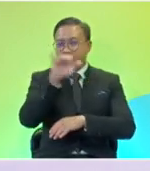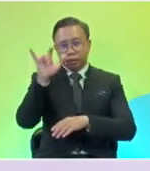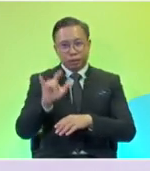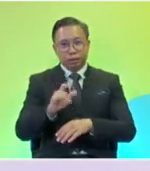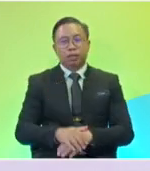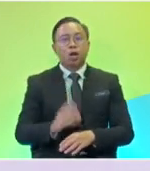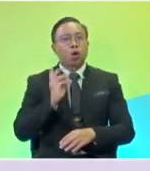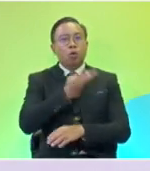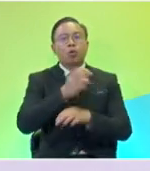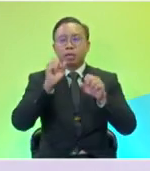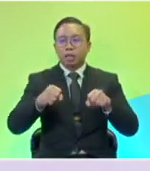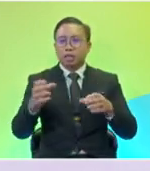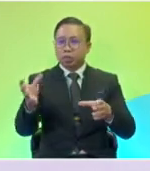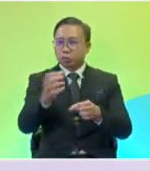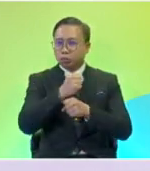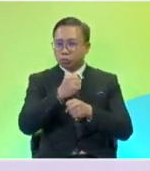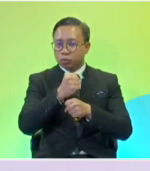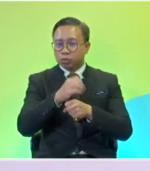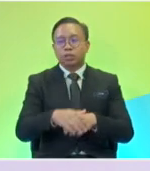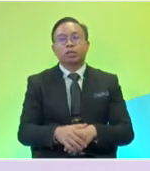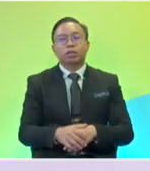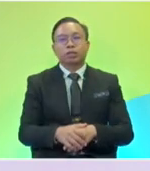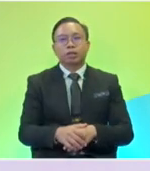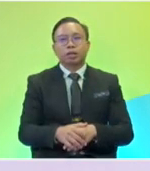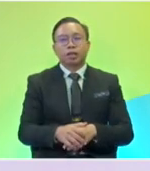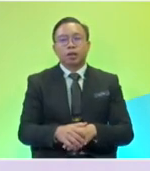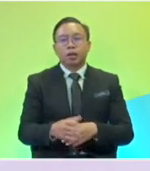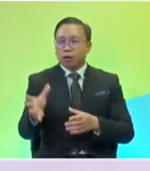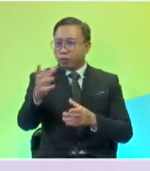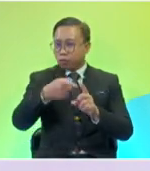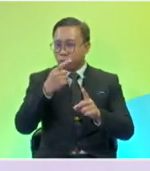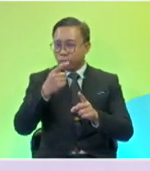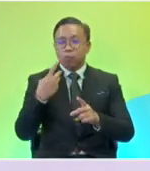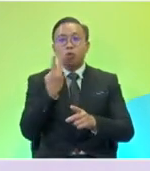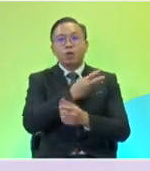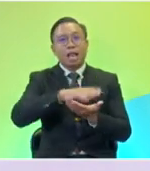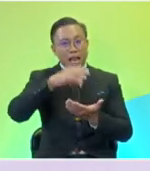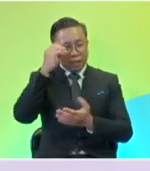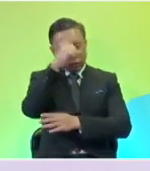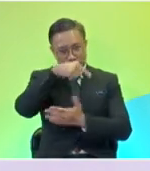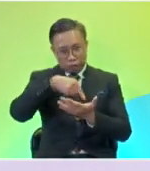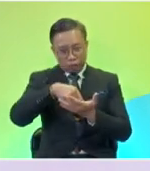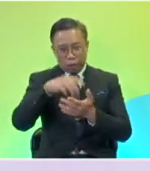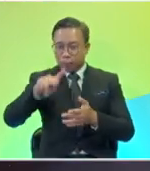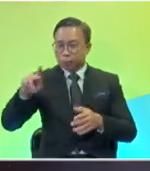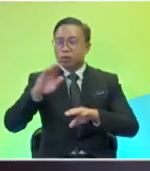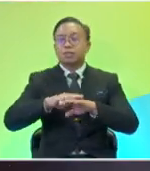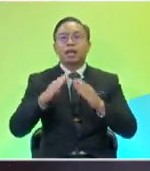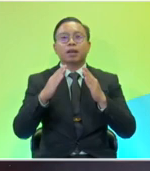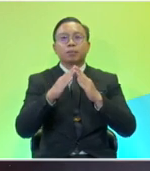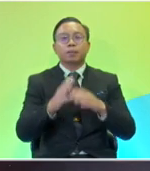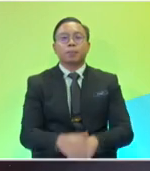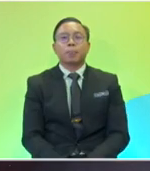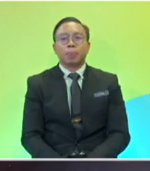So maybe we can do a quick conclusion, you know, summary from what we learned today for all the people at home. Okay,